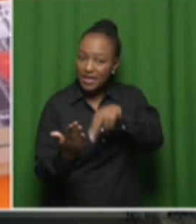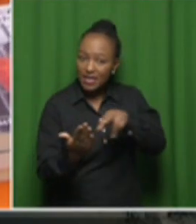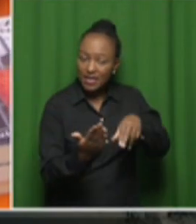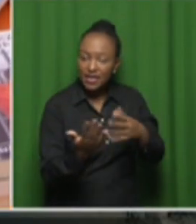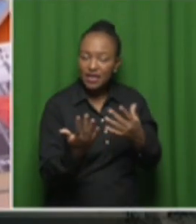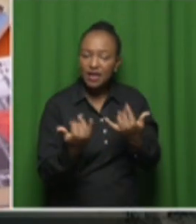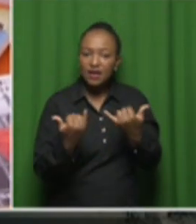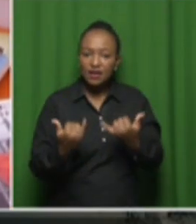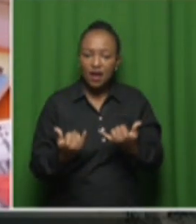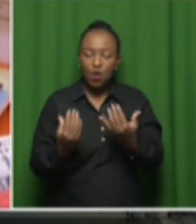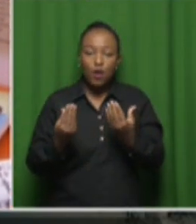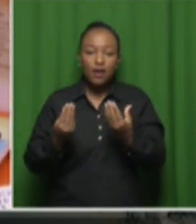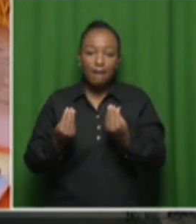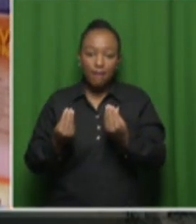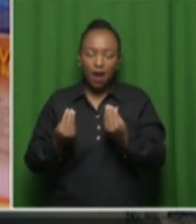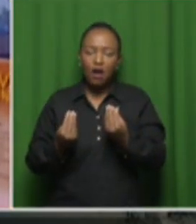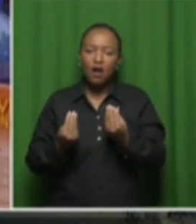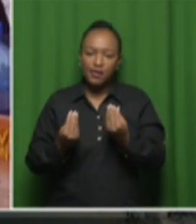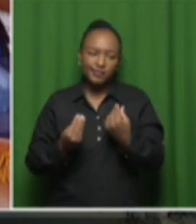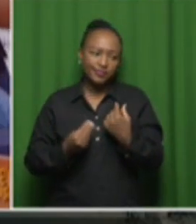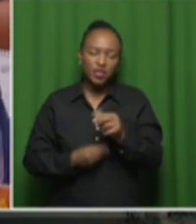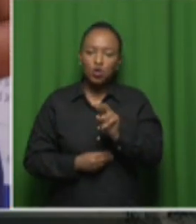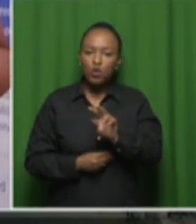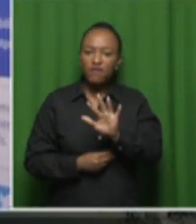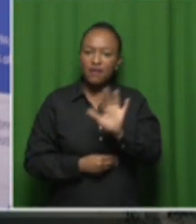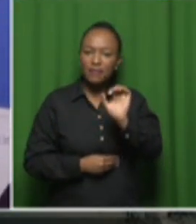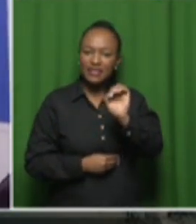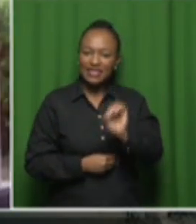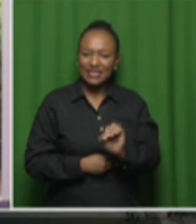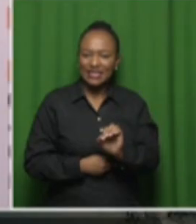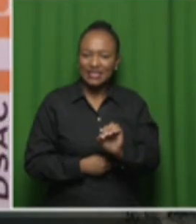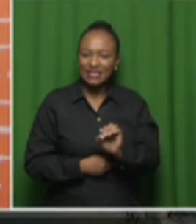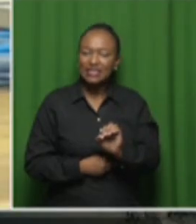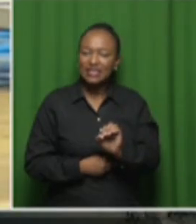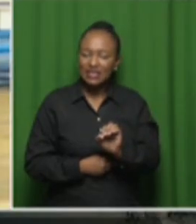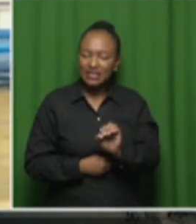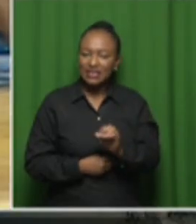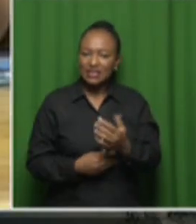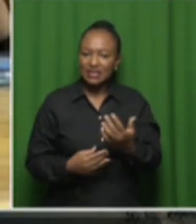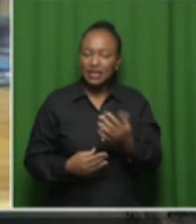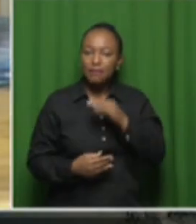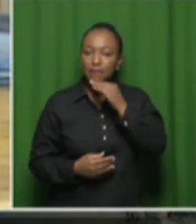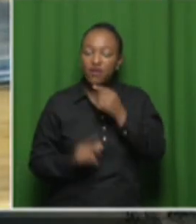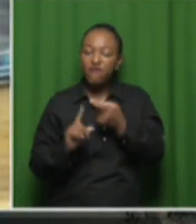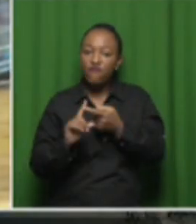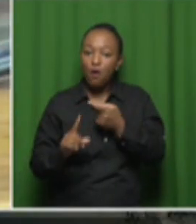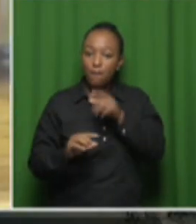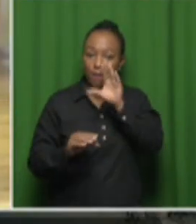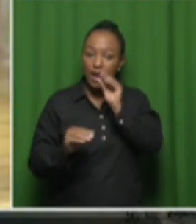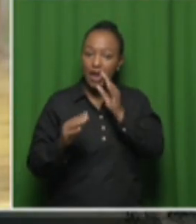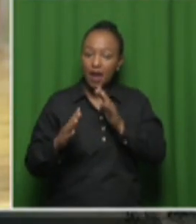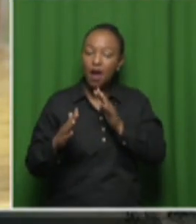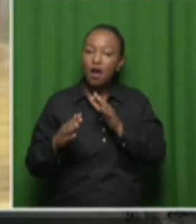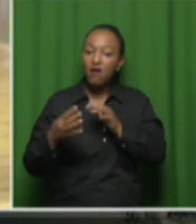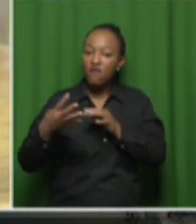current statistics, as much as it's 25%, it essentially means that 1 out of 4 learners